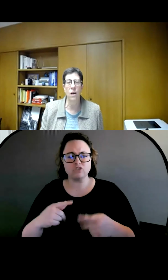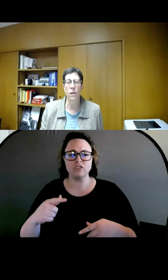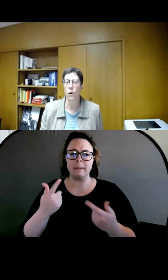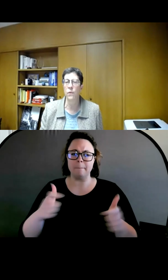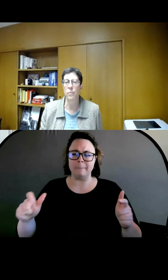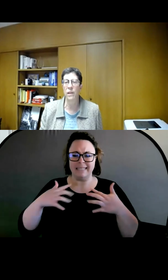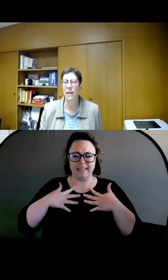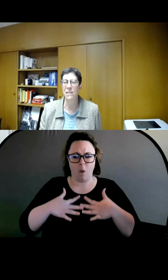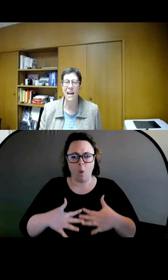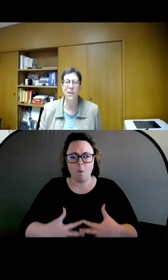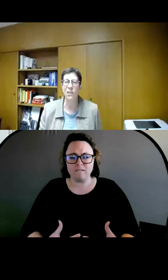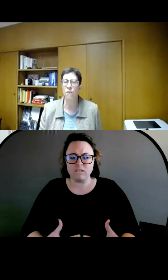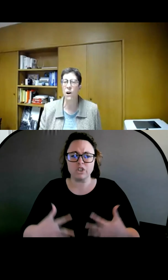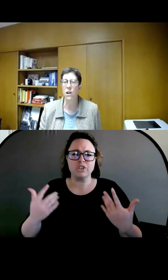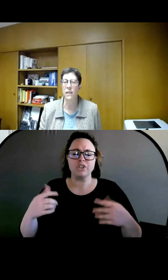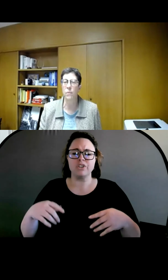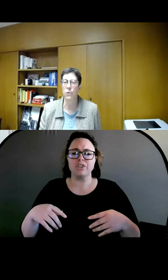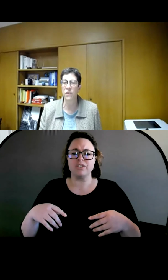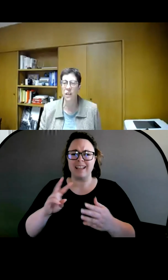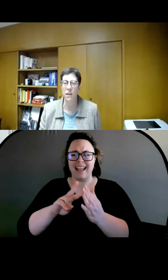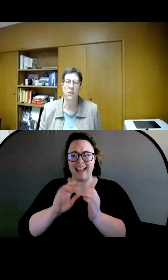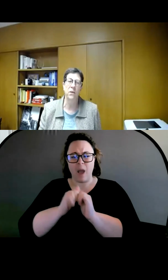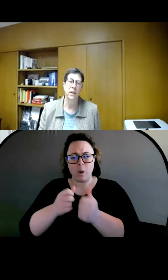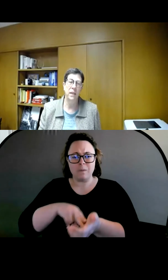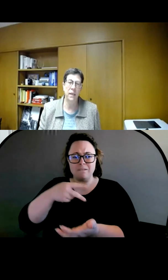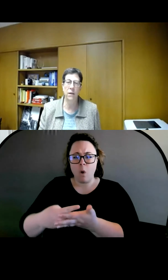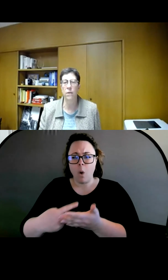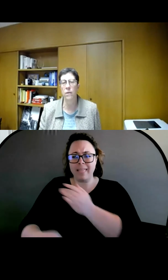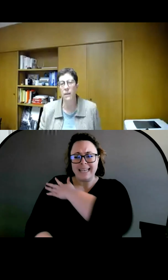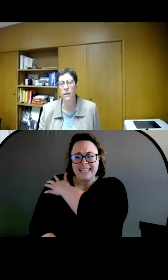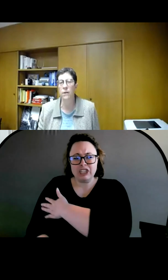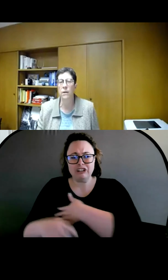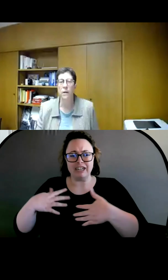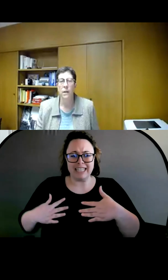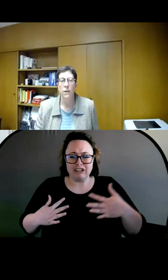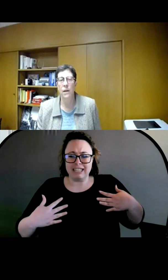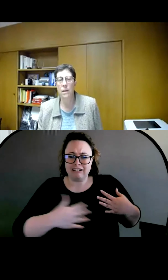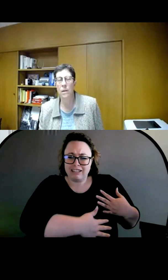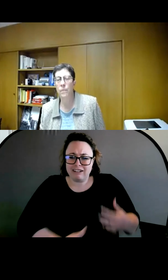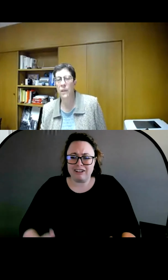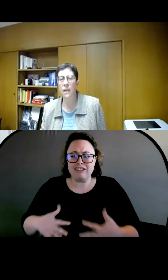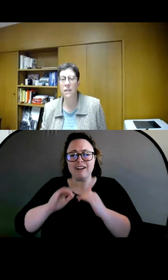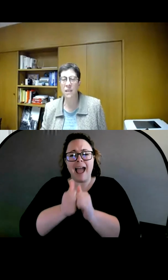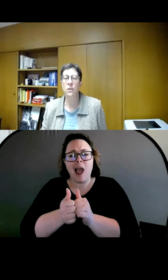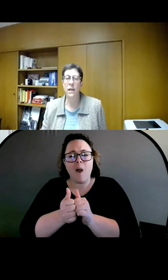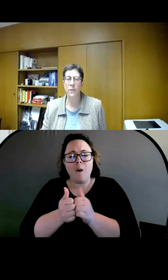bruising all over the place. How do you fall and get bruised here, here, here? And it did turn out that